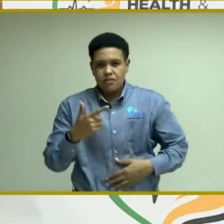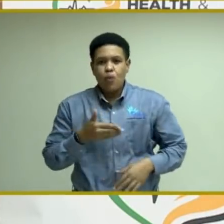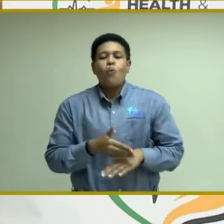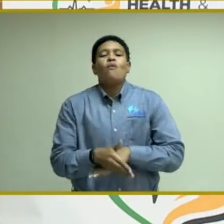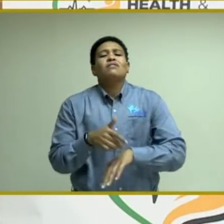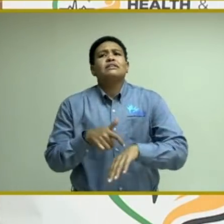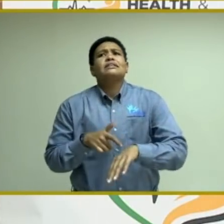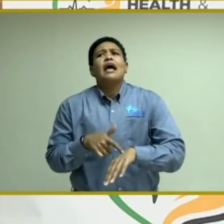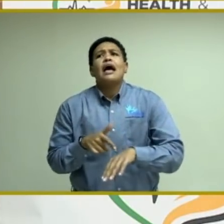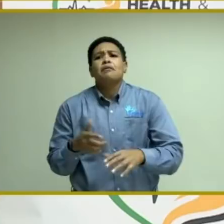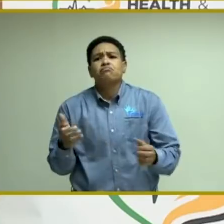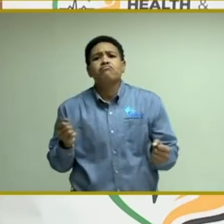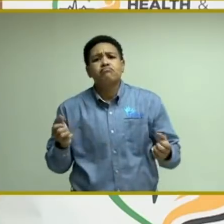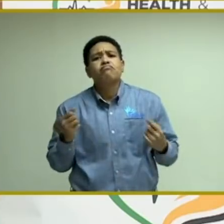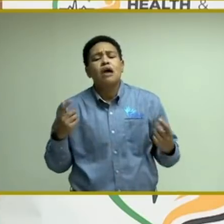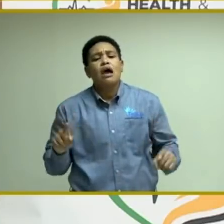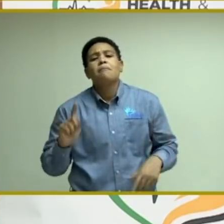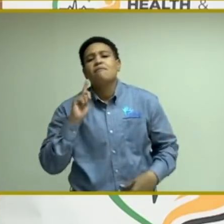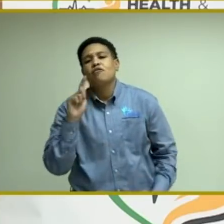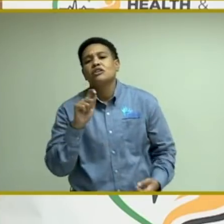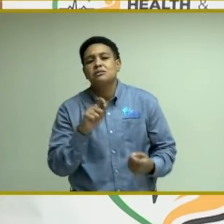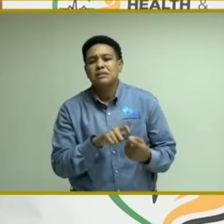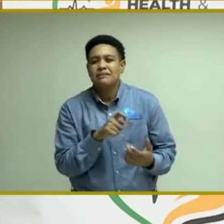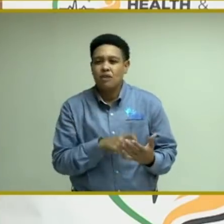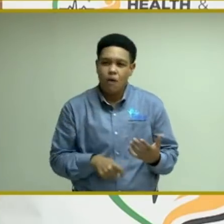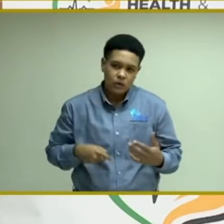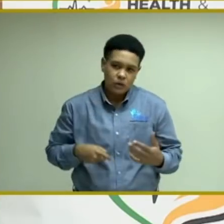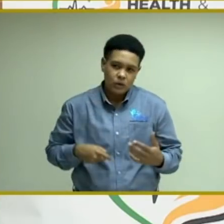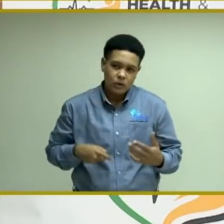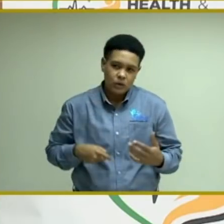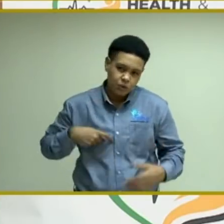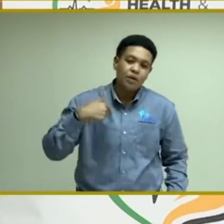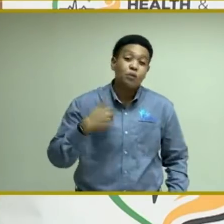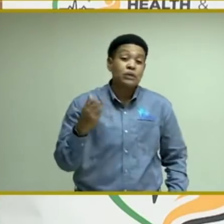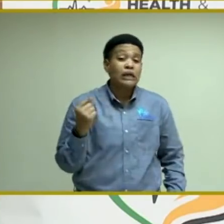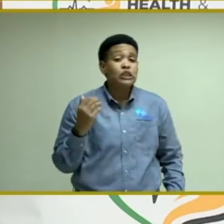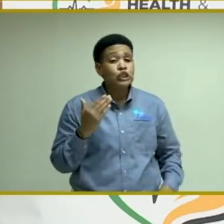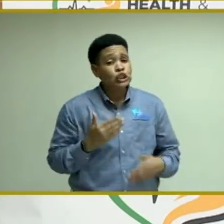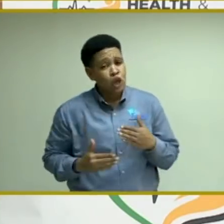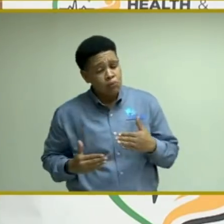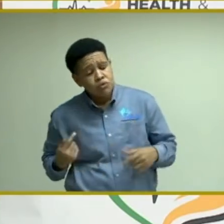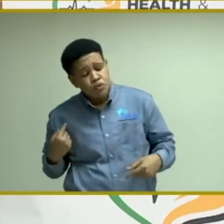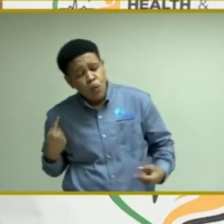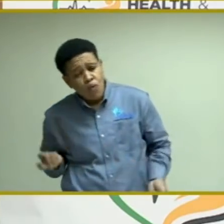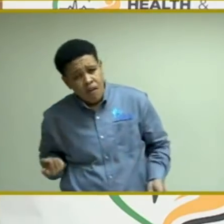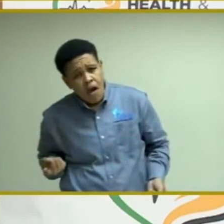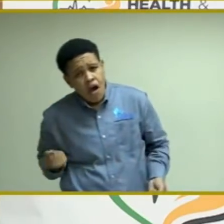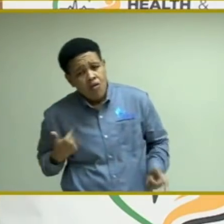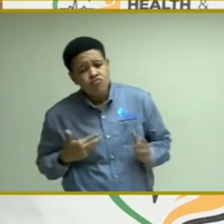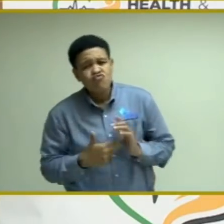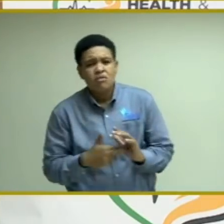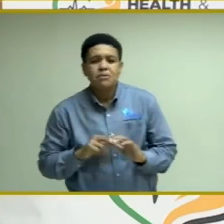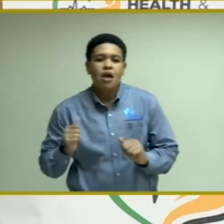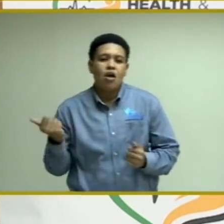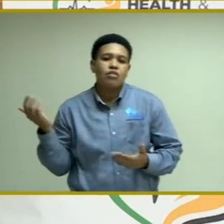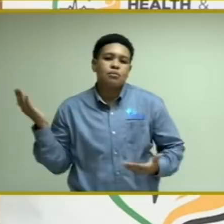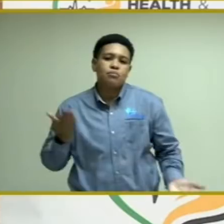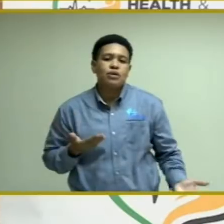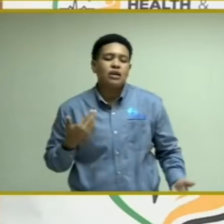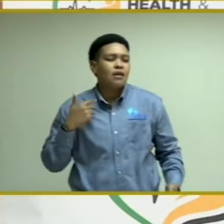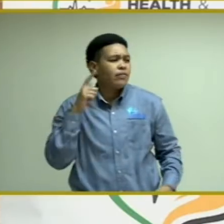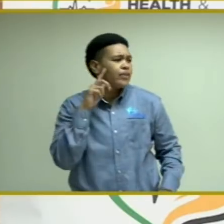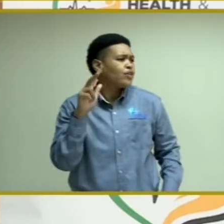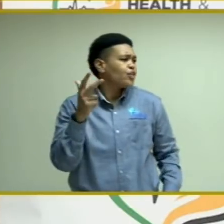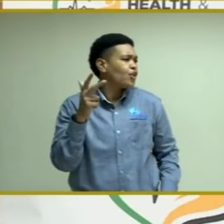time for a particular cost. We have received some. This represents another shipment. I think it's about the